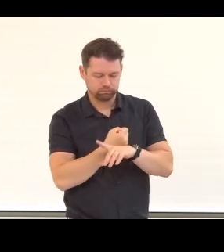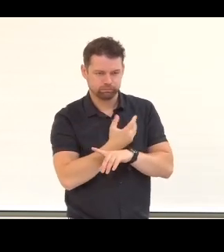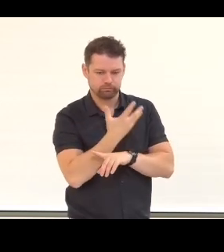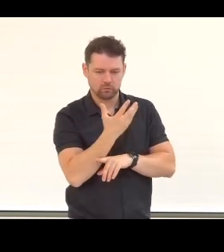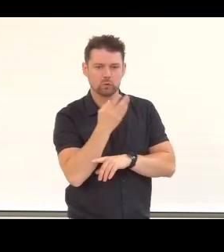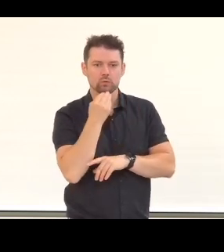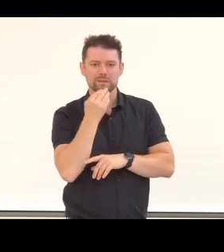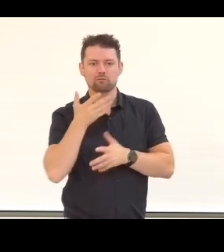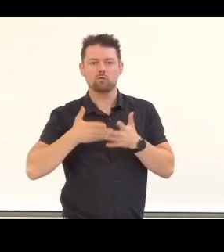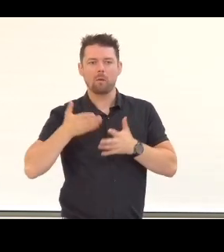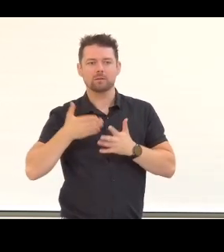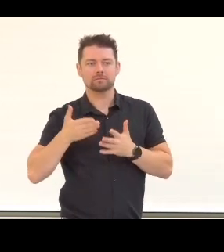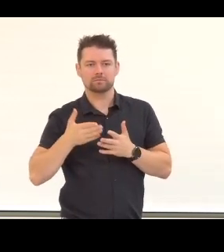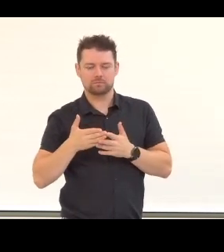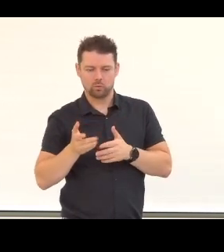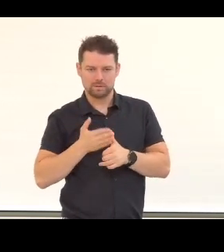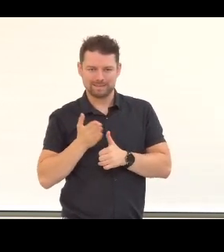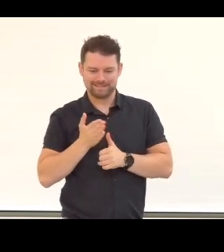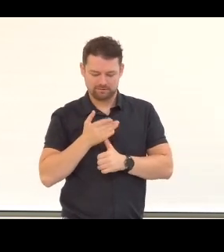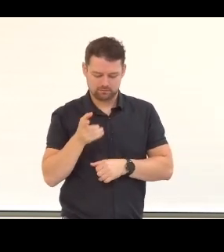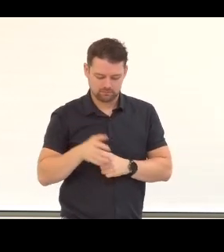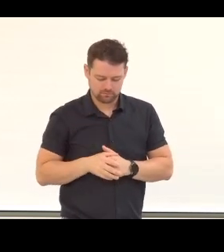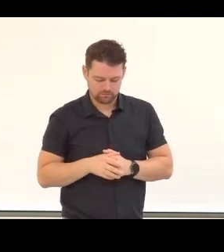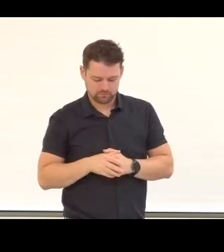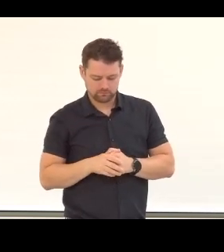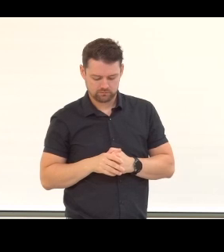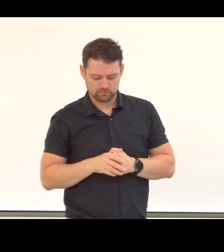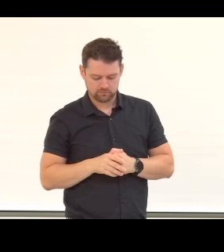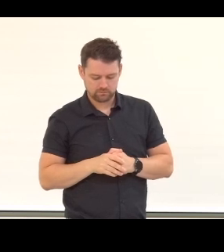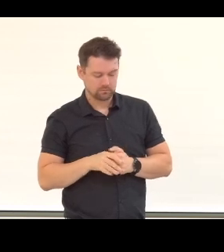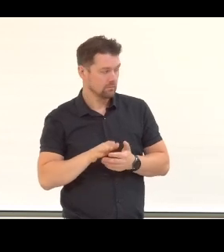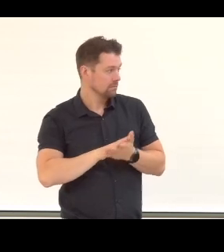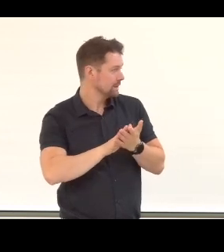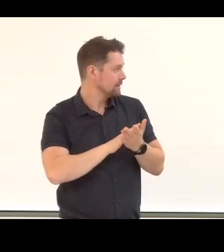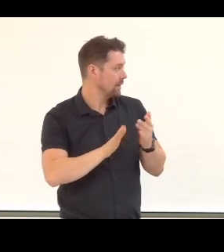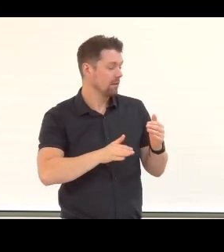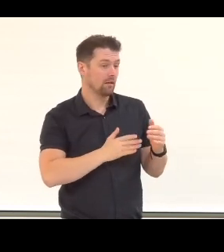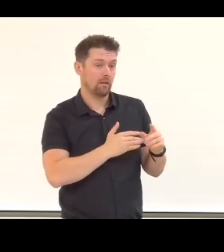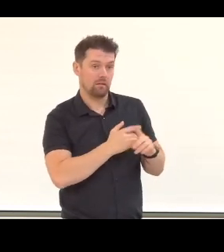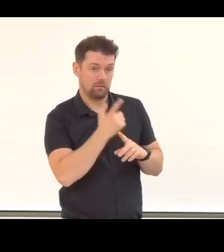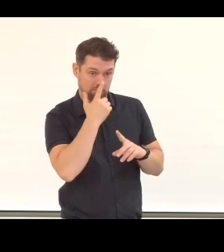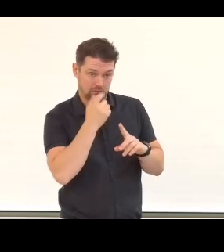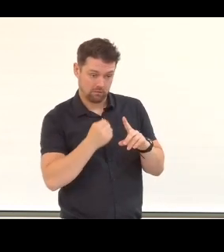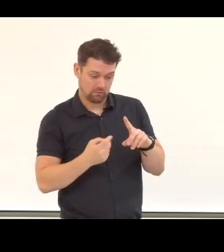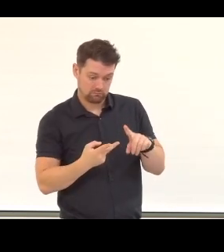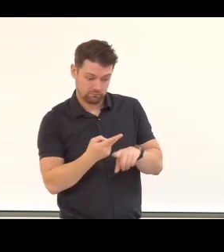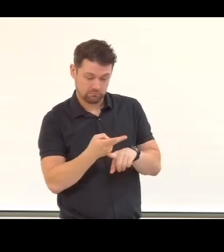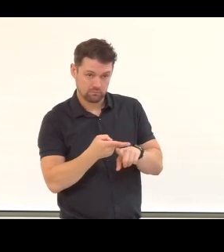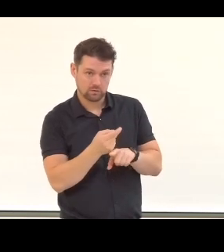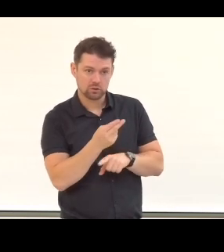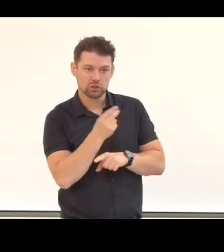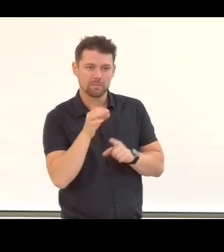machine automatically, mostly, the seeds, so that at the end of the mission, or also during the mission, they could harvest some of the